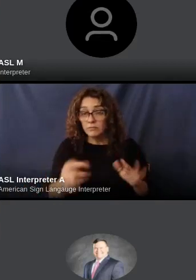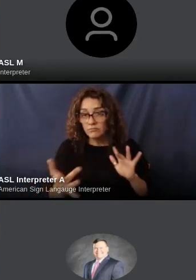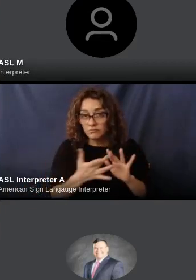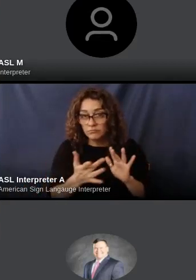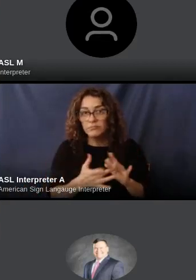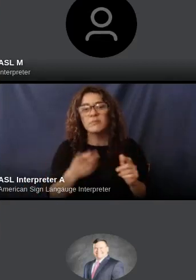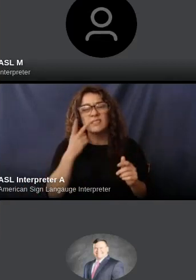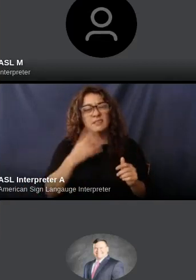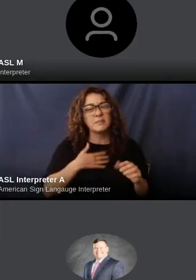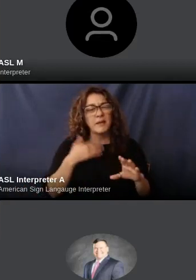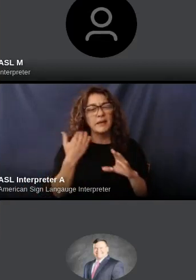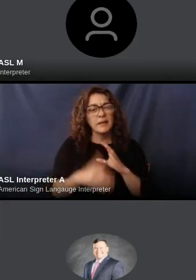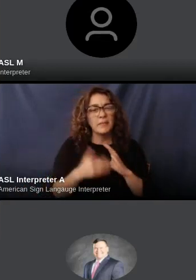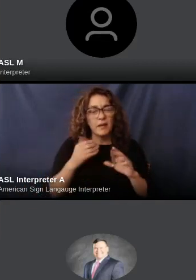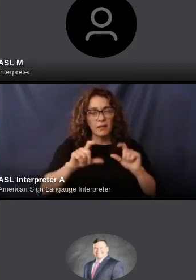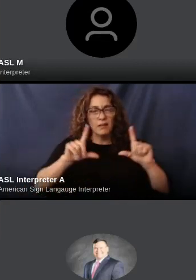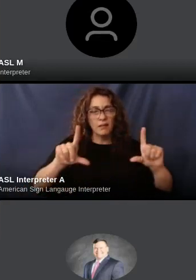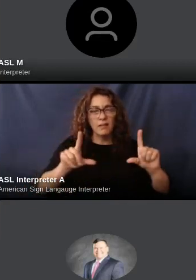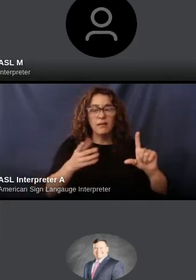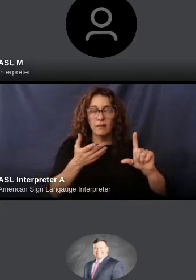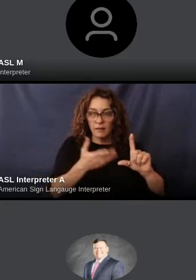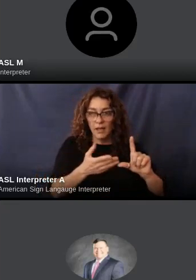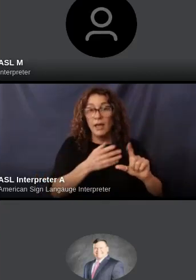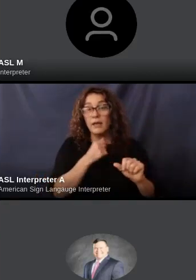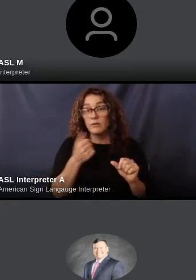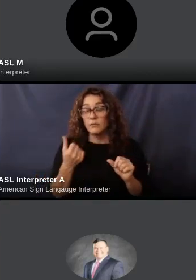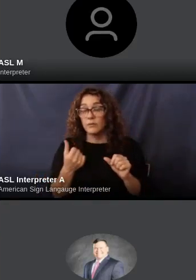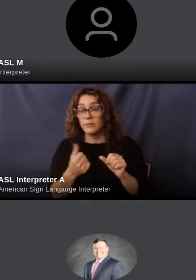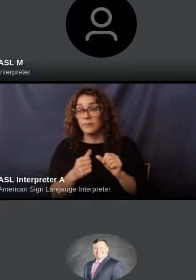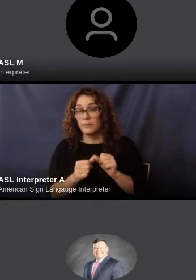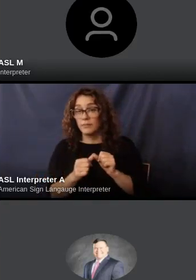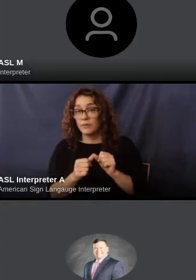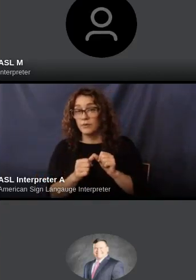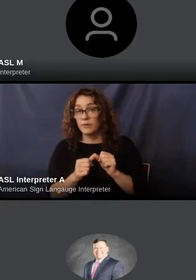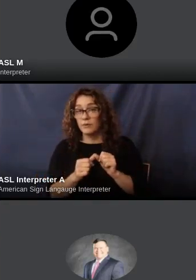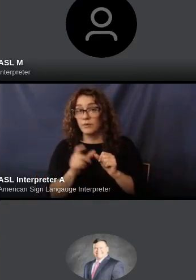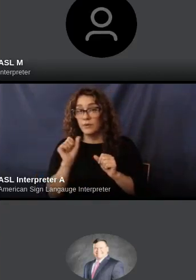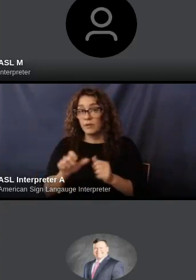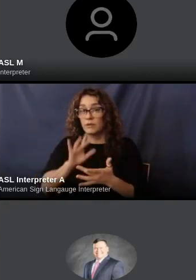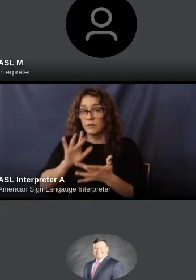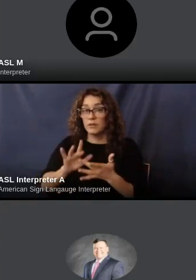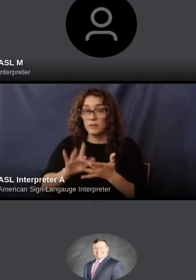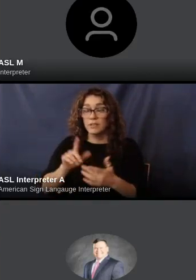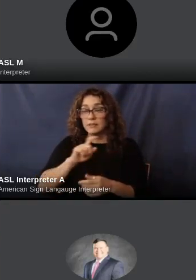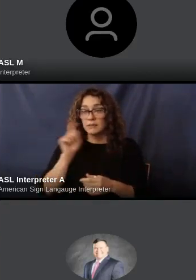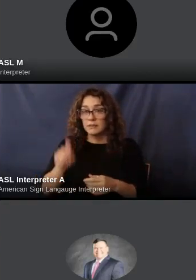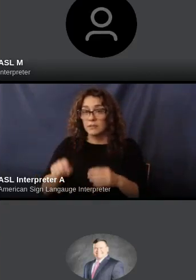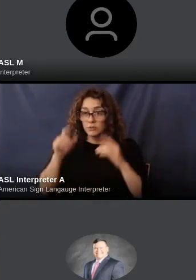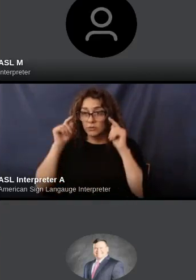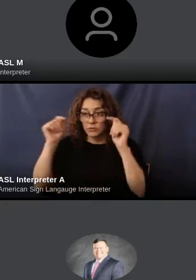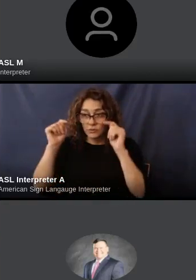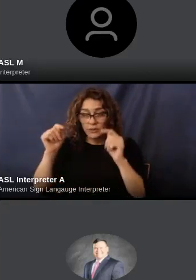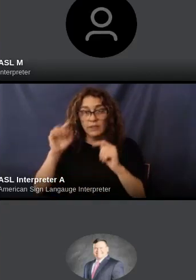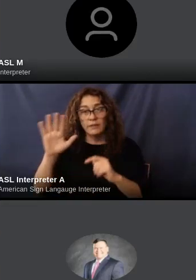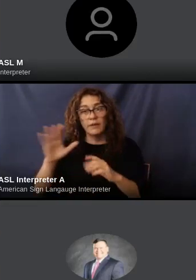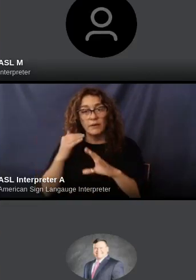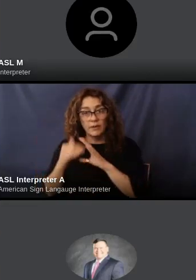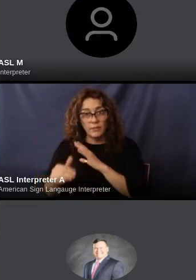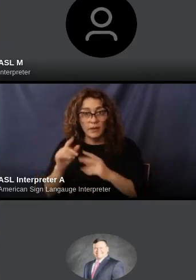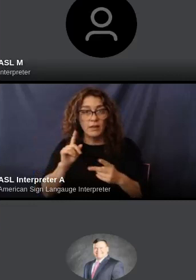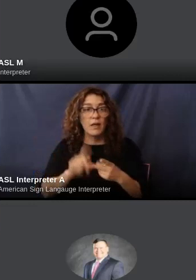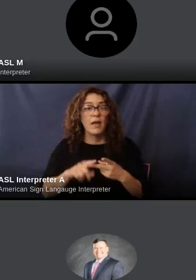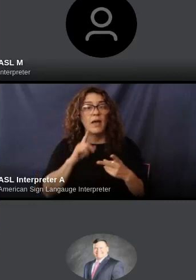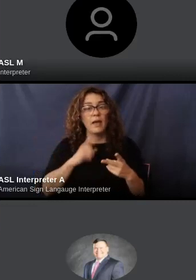on the screen now. You also have access to Texas Tutoring inbox and Accelerated Instruction inbox.